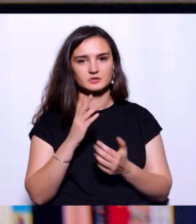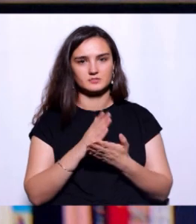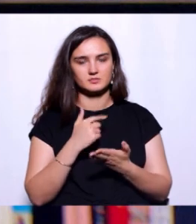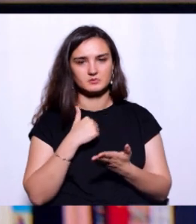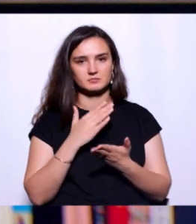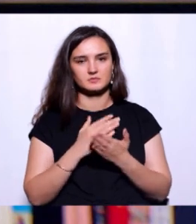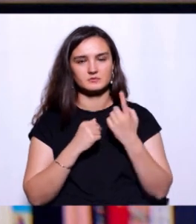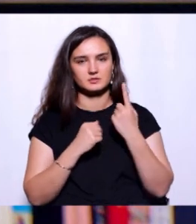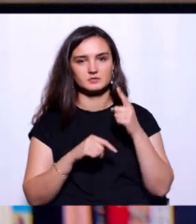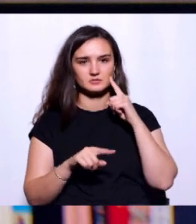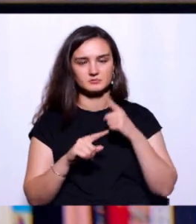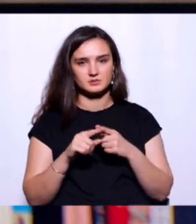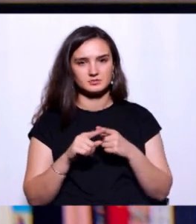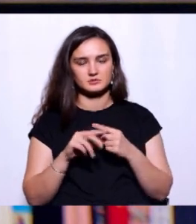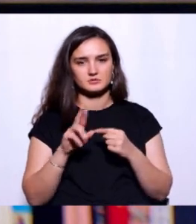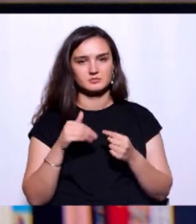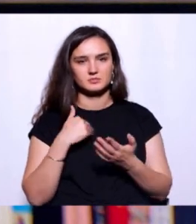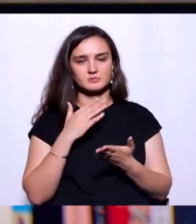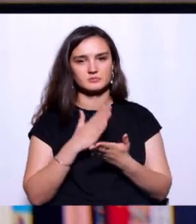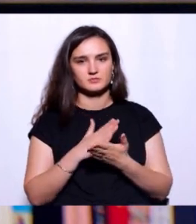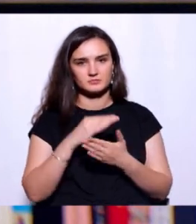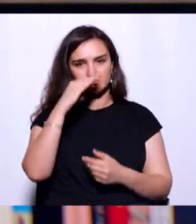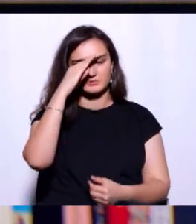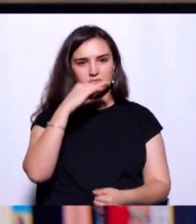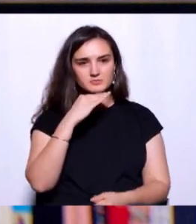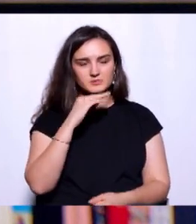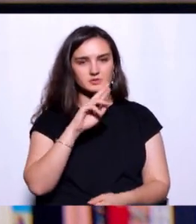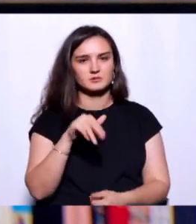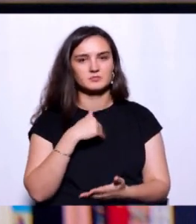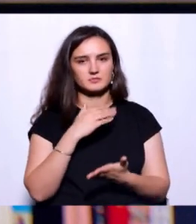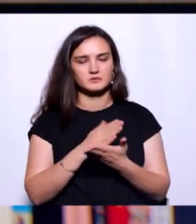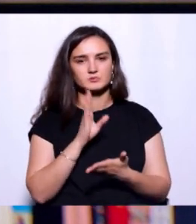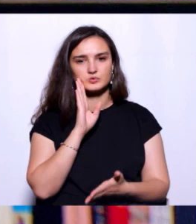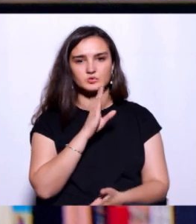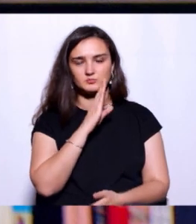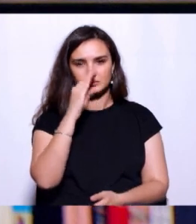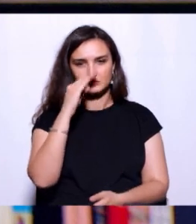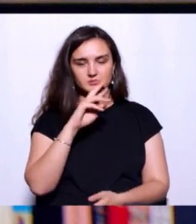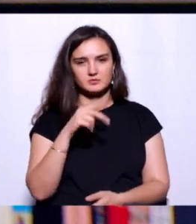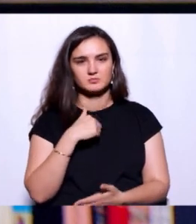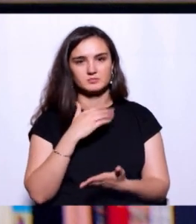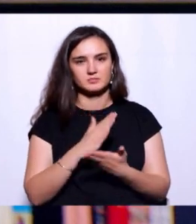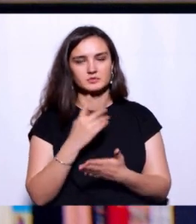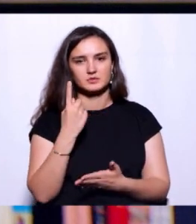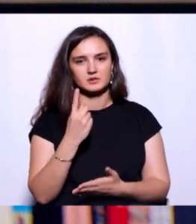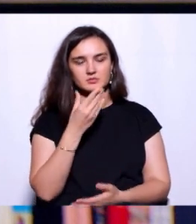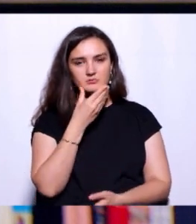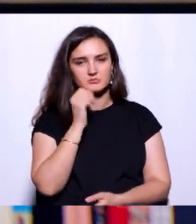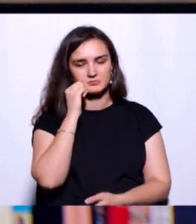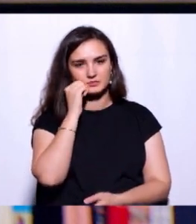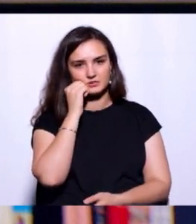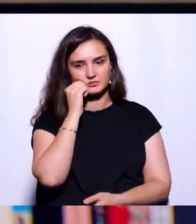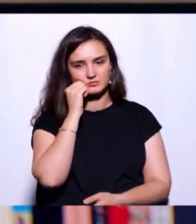I have one brother. I have a father and a mother, and I have one